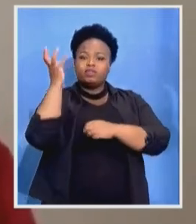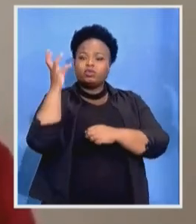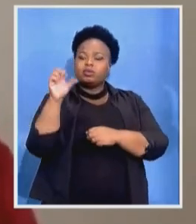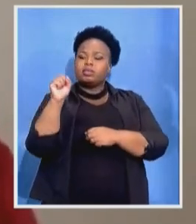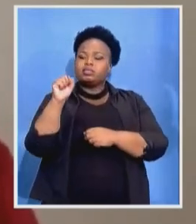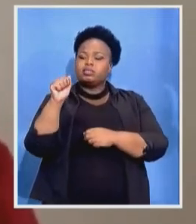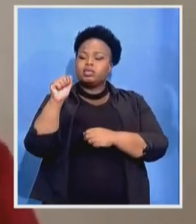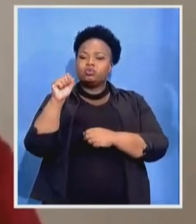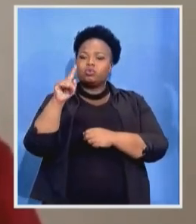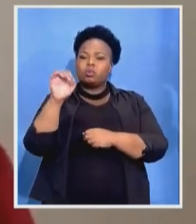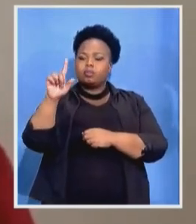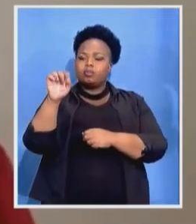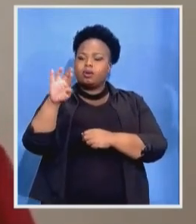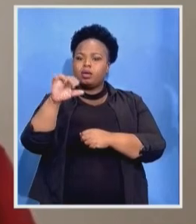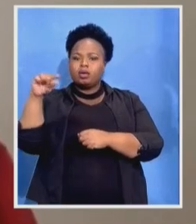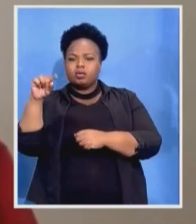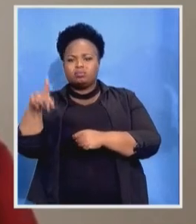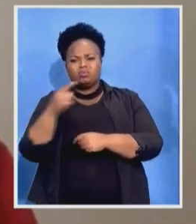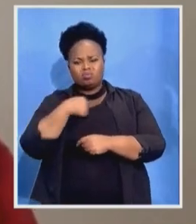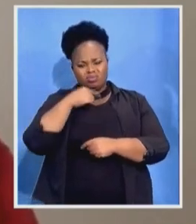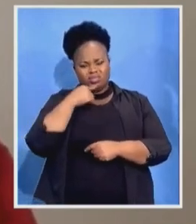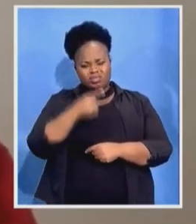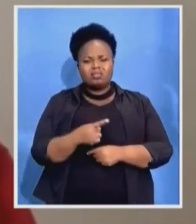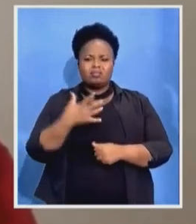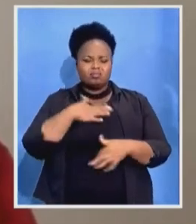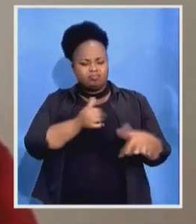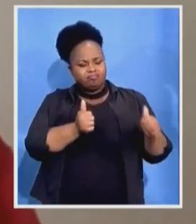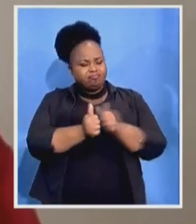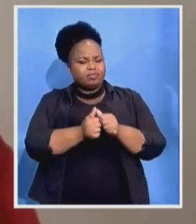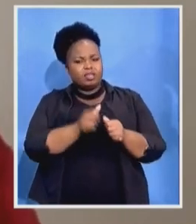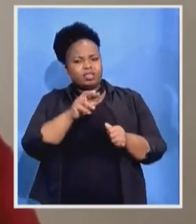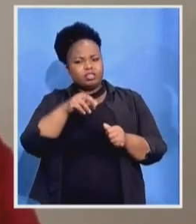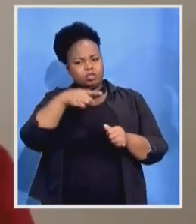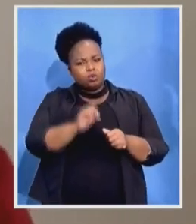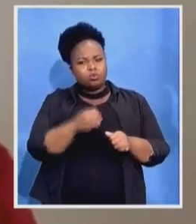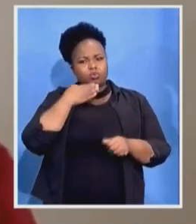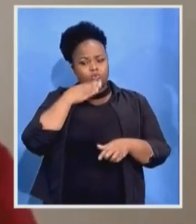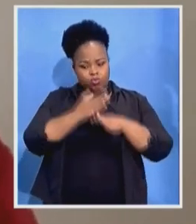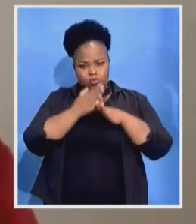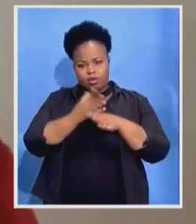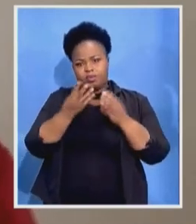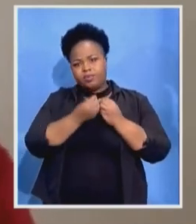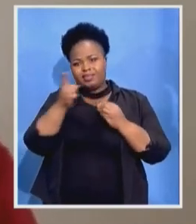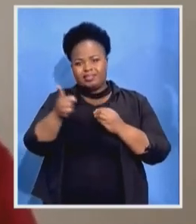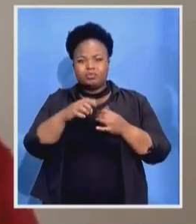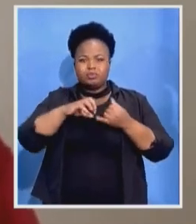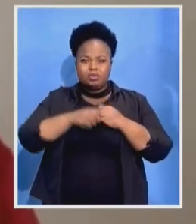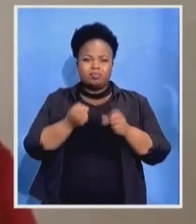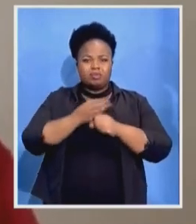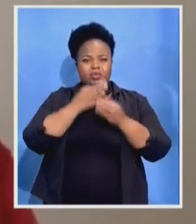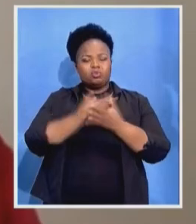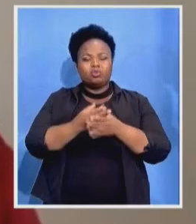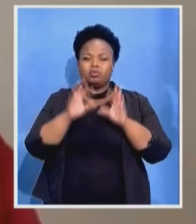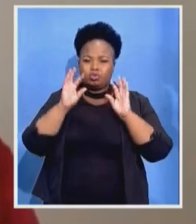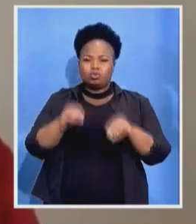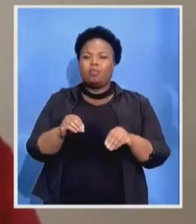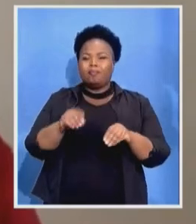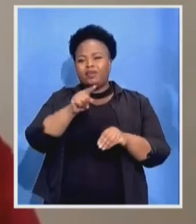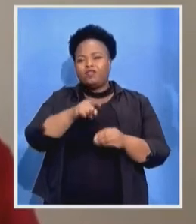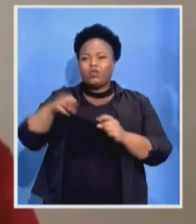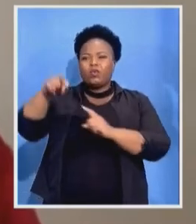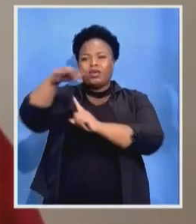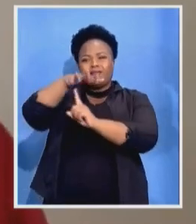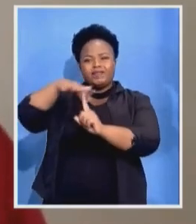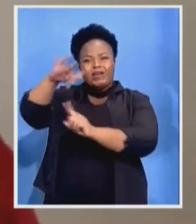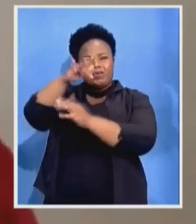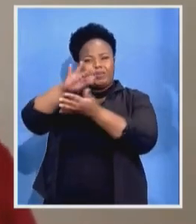with NGOs that are working in this in order to be able to ensure that we have a clean environment